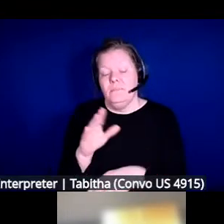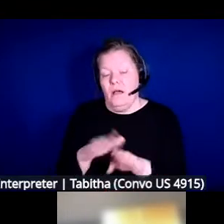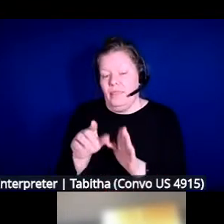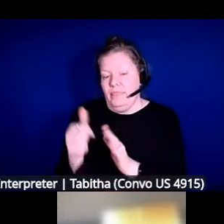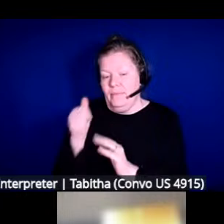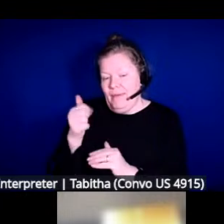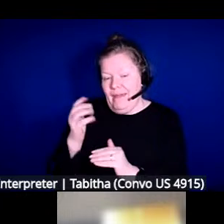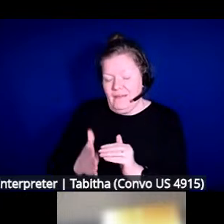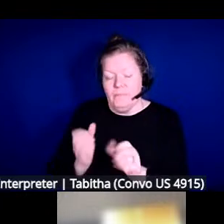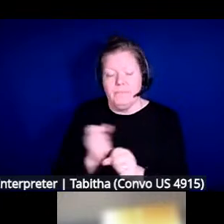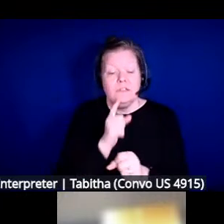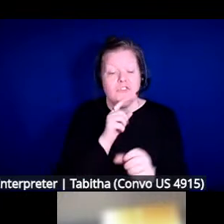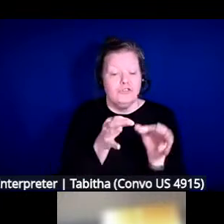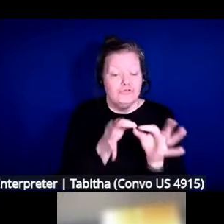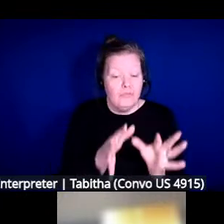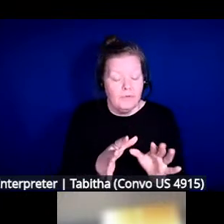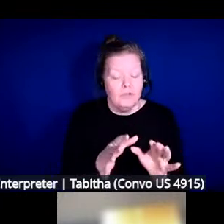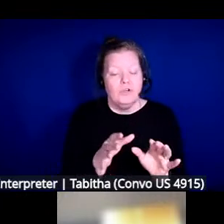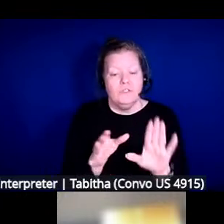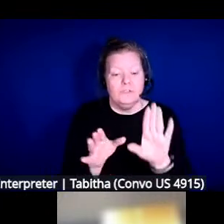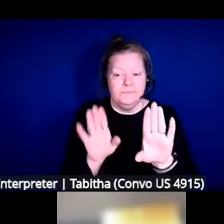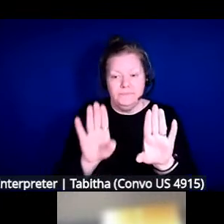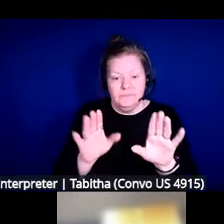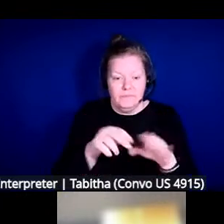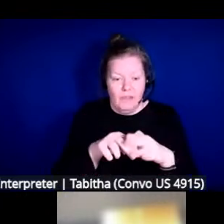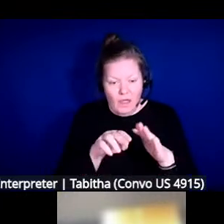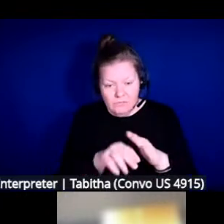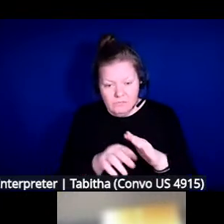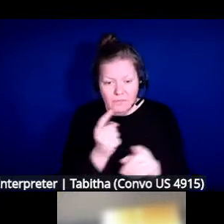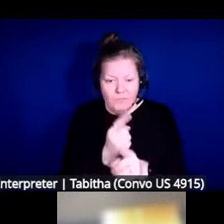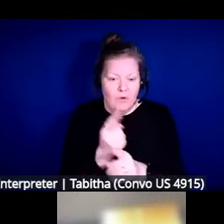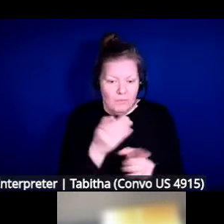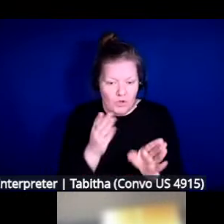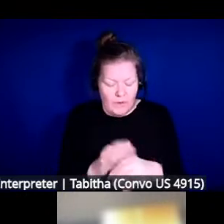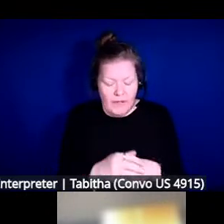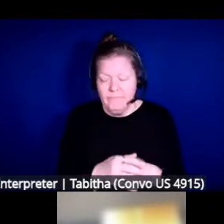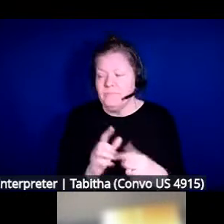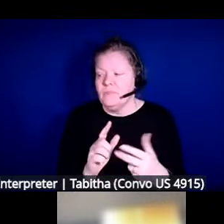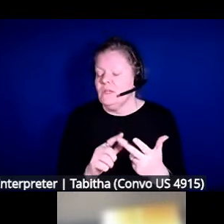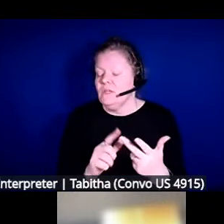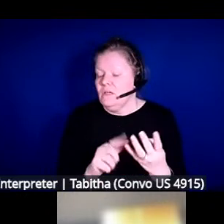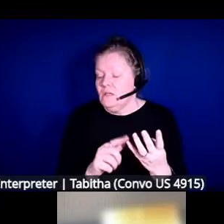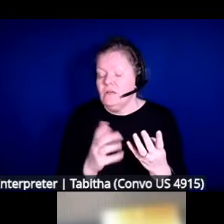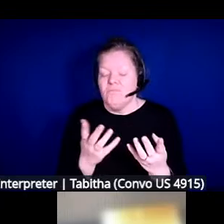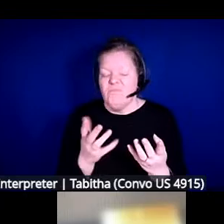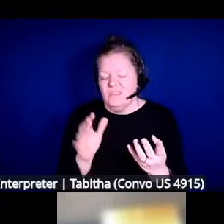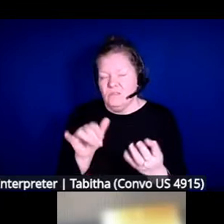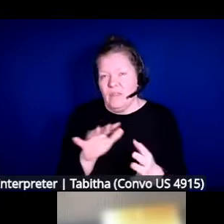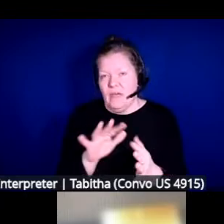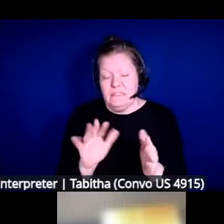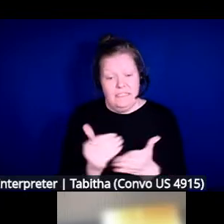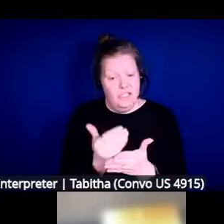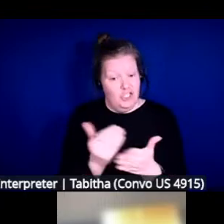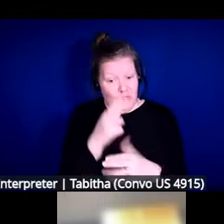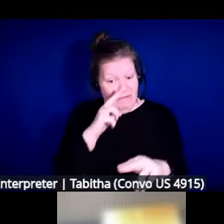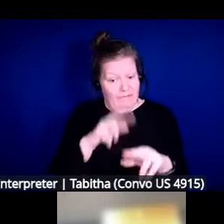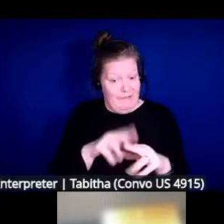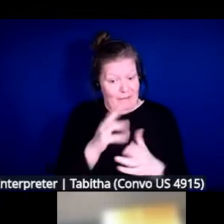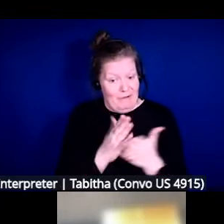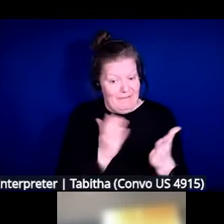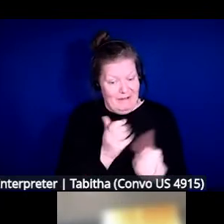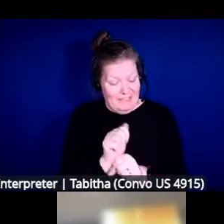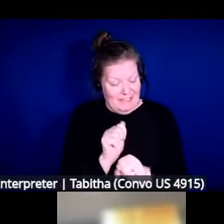end, making sure the interpreters get logged in there the proper way. And so that's a new fun facet of our